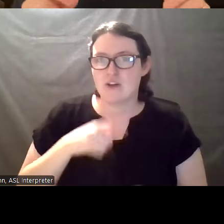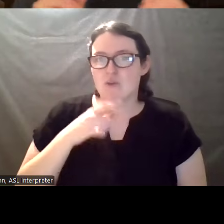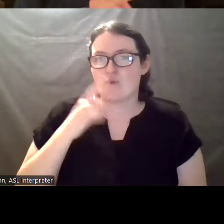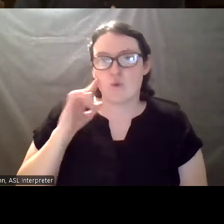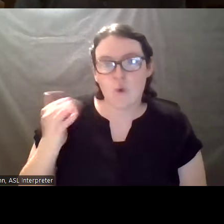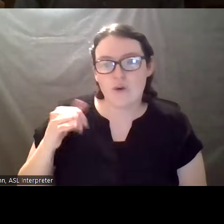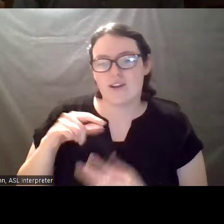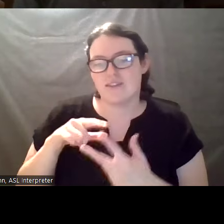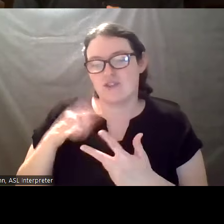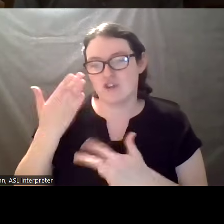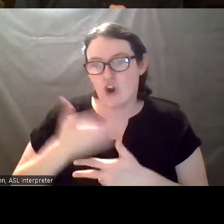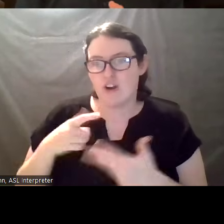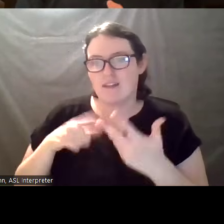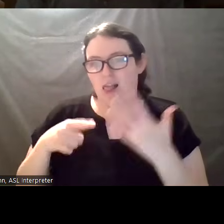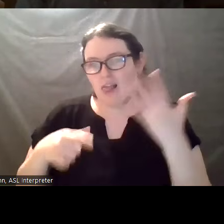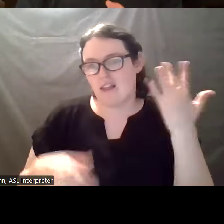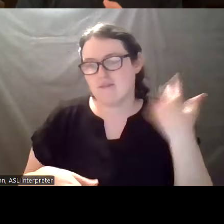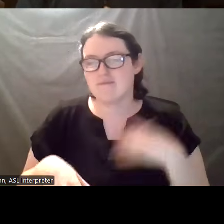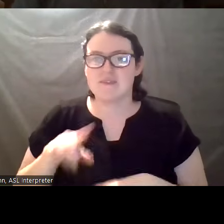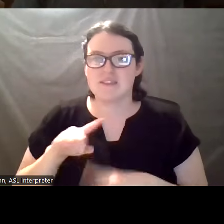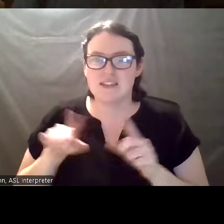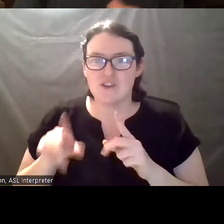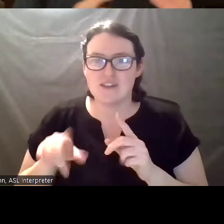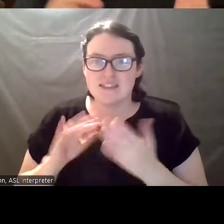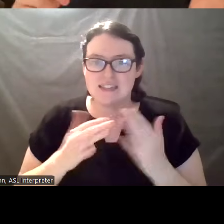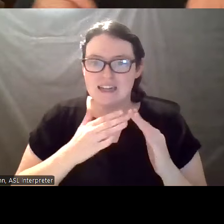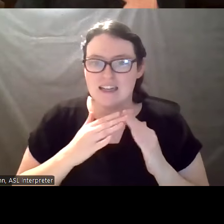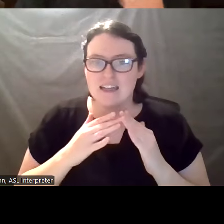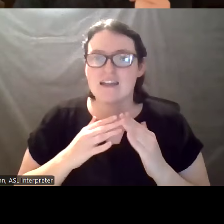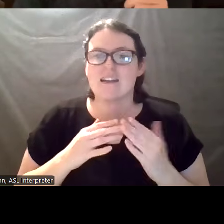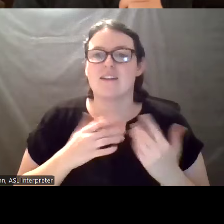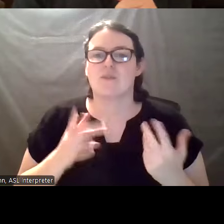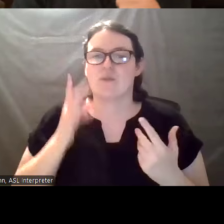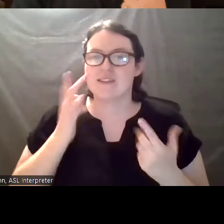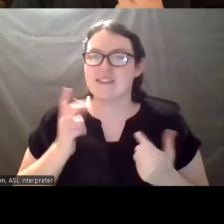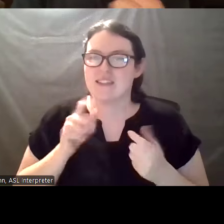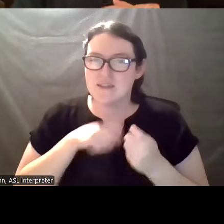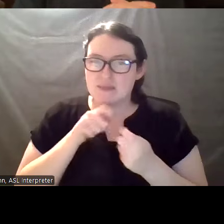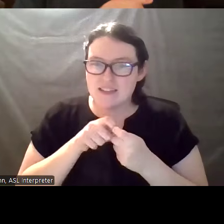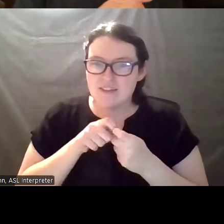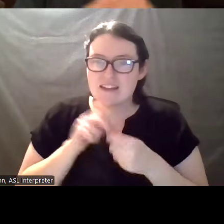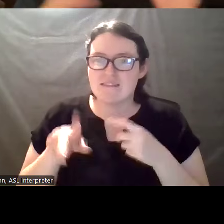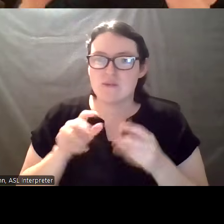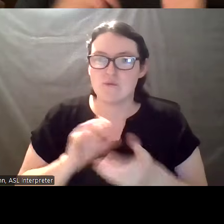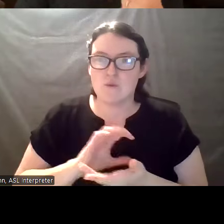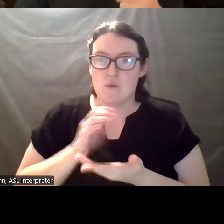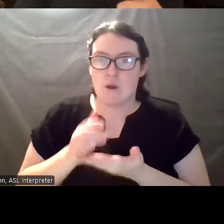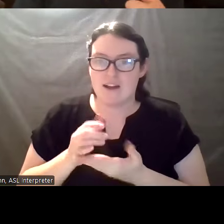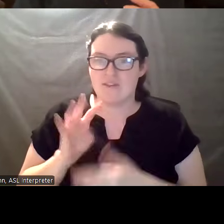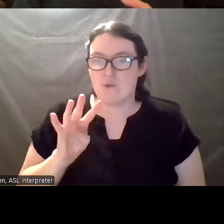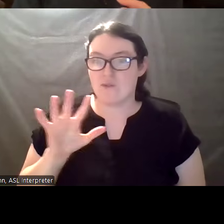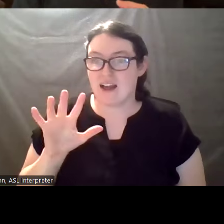some of those. This comes from the city of Girsu. I'm showing you one example where we see a certain quantity of golden beer, 45 liters in